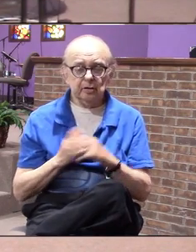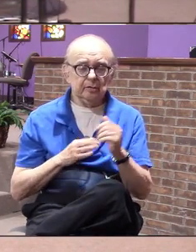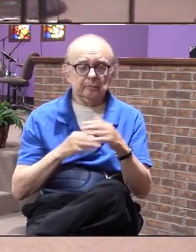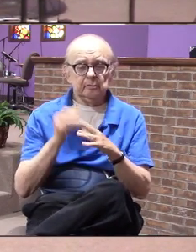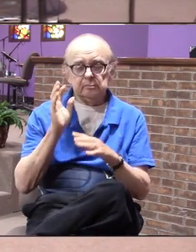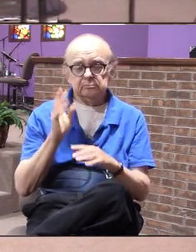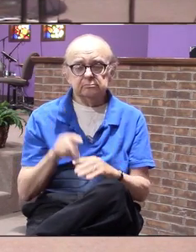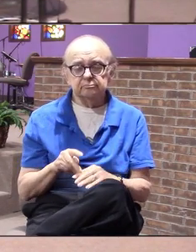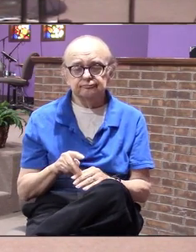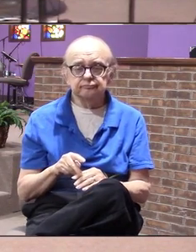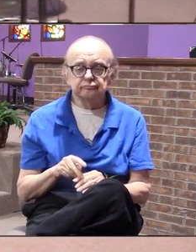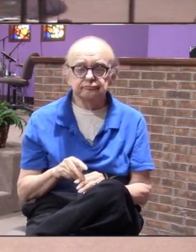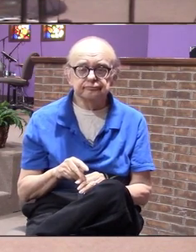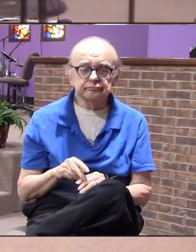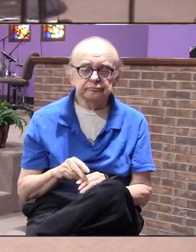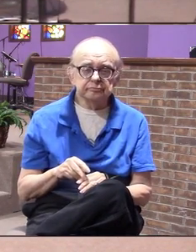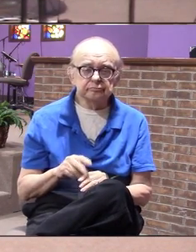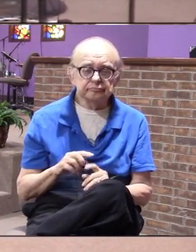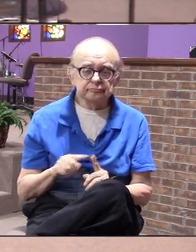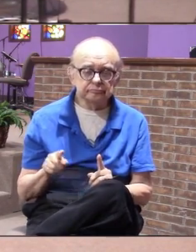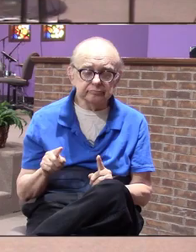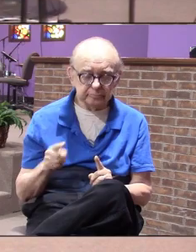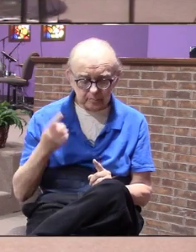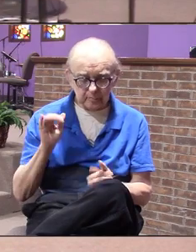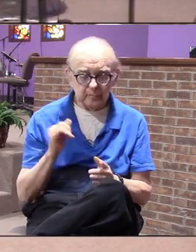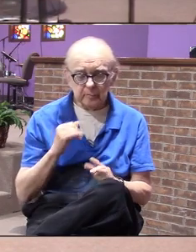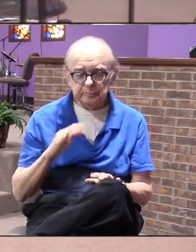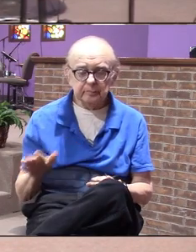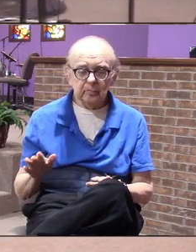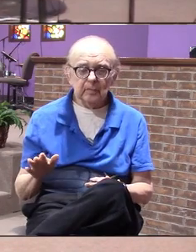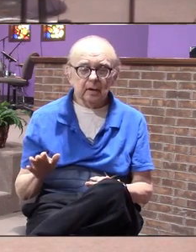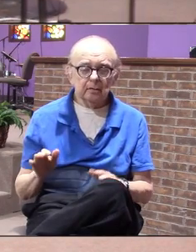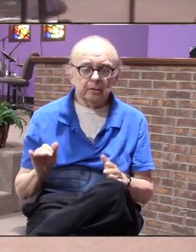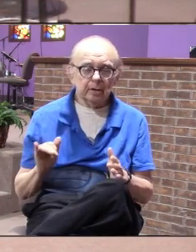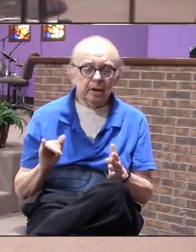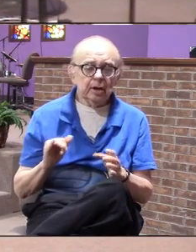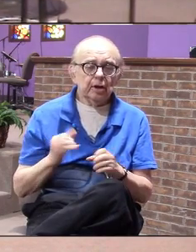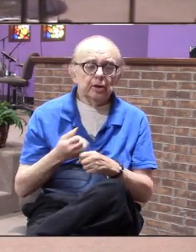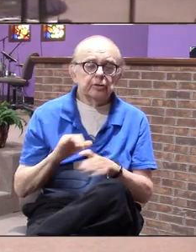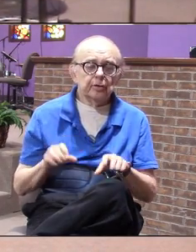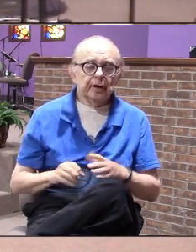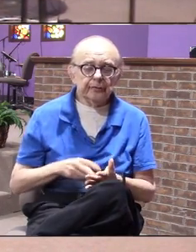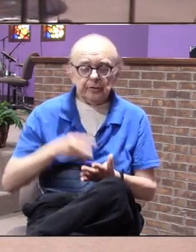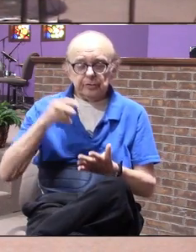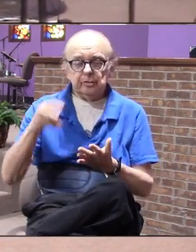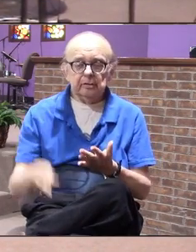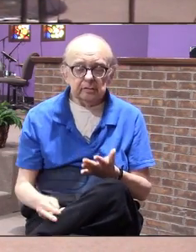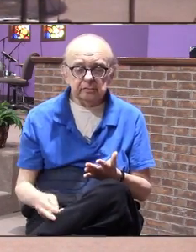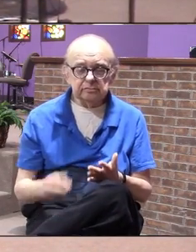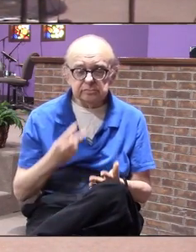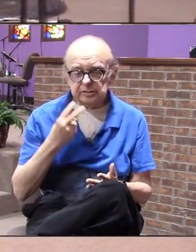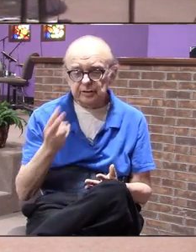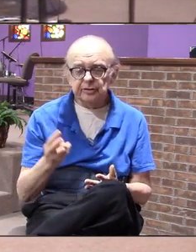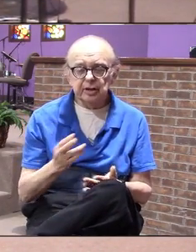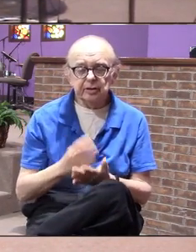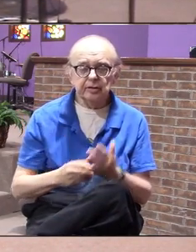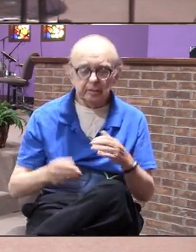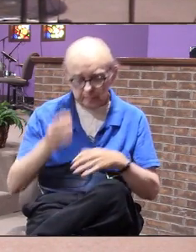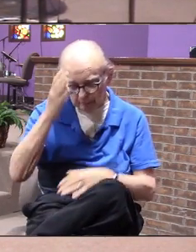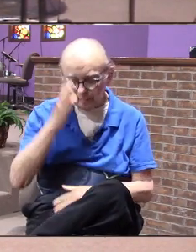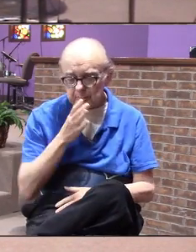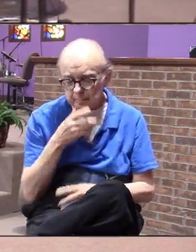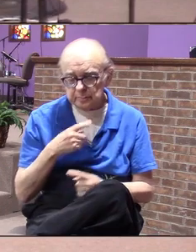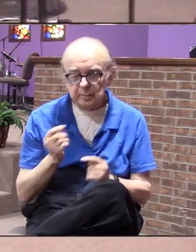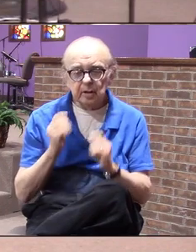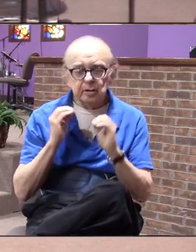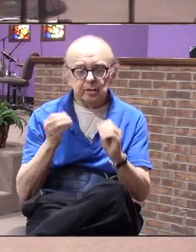up for that child to make that first leap. And then you see some parents who are trying